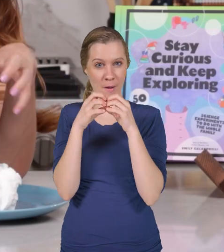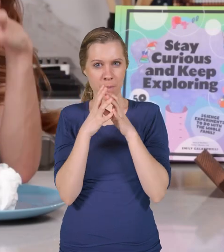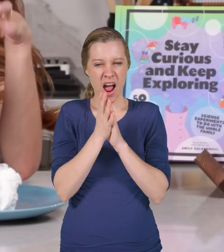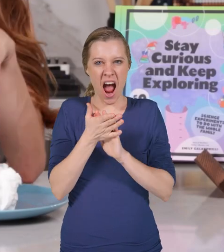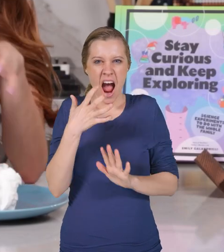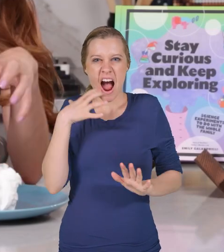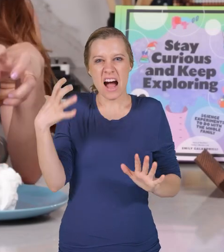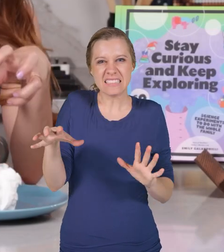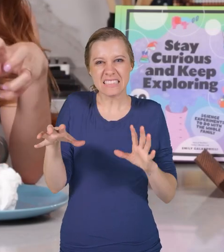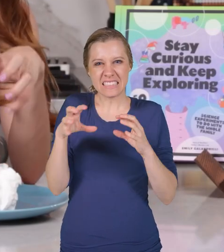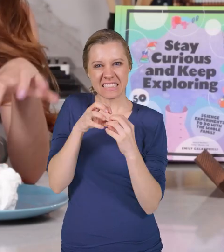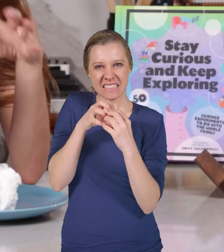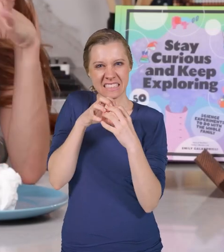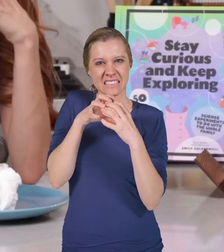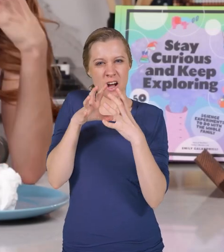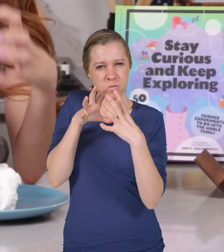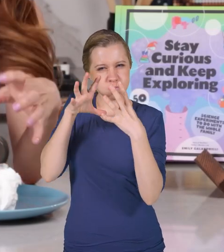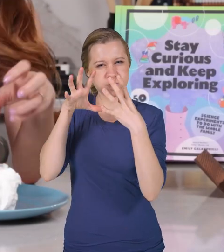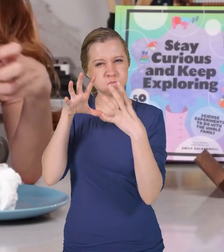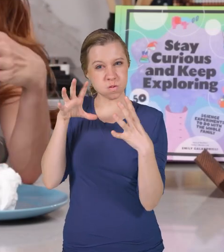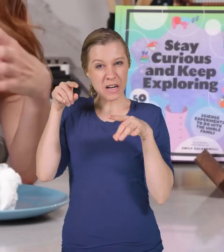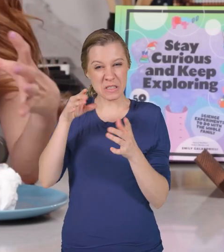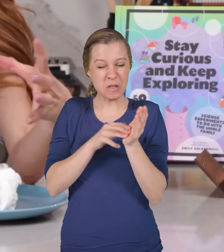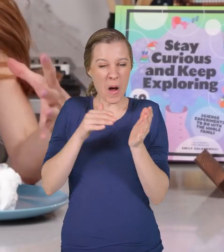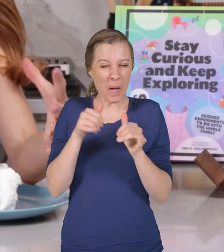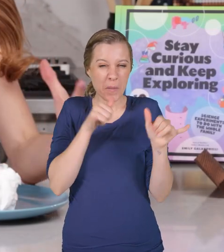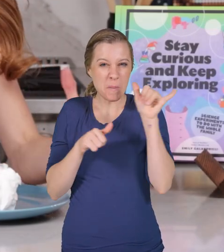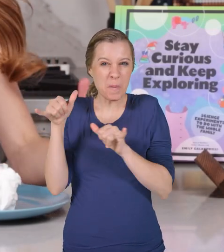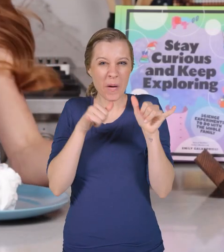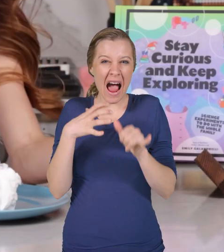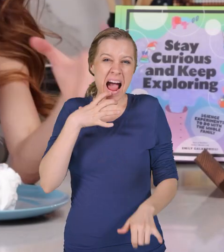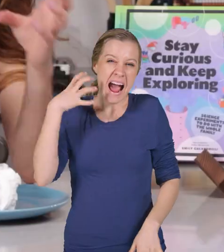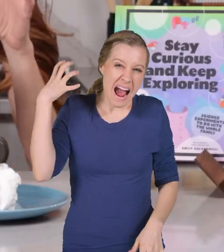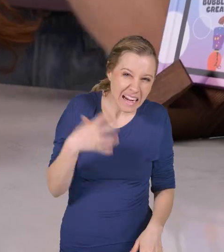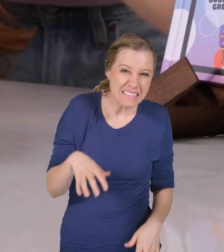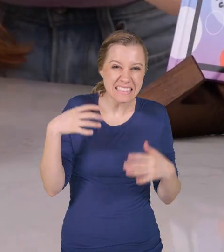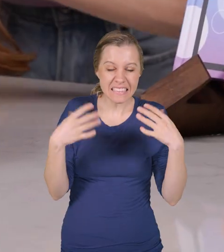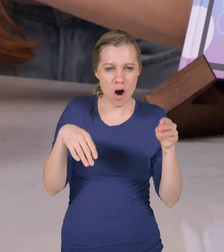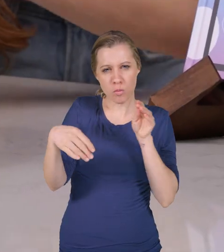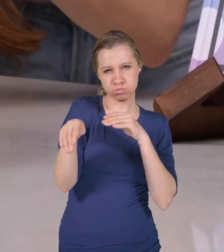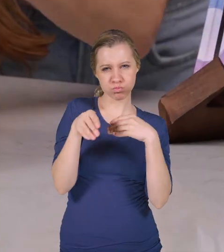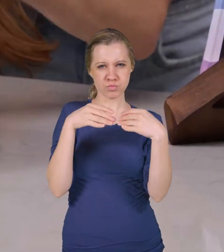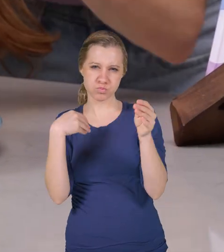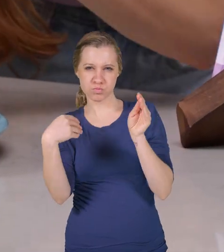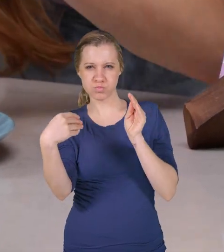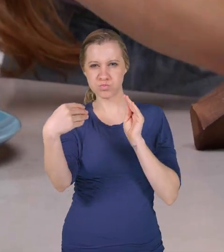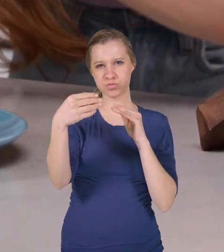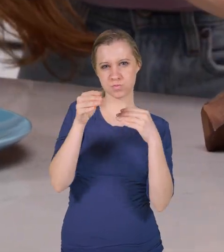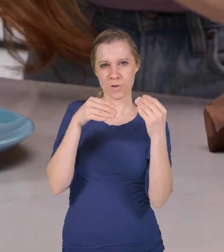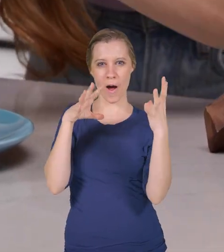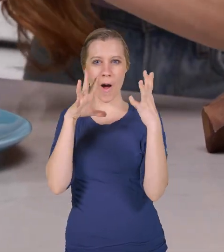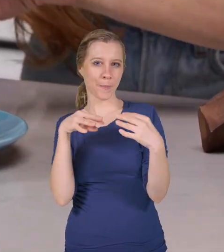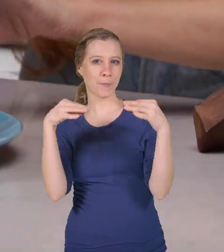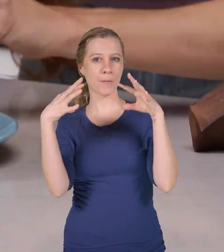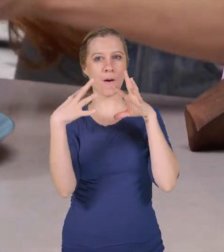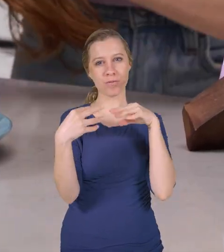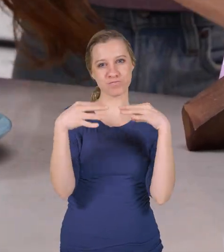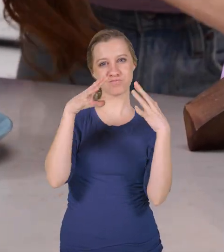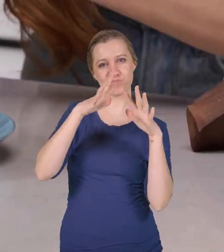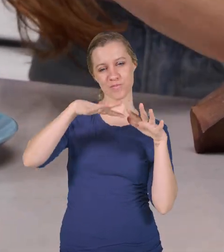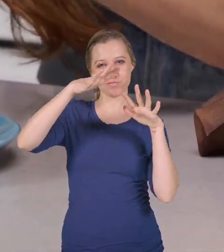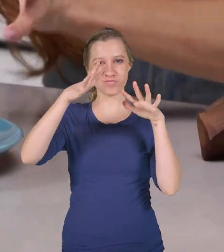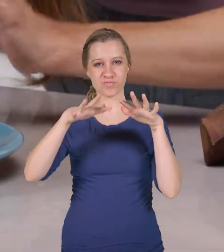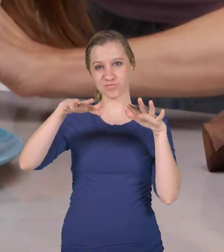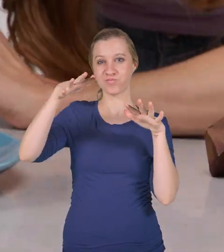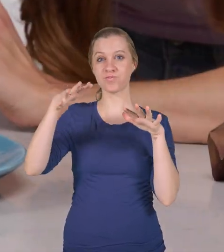of those air pockets inside of our soap got hot and expanded. And the soap was so hot and flexible that it allowed it to get